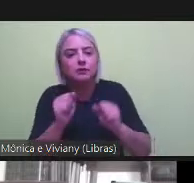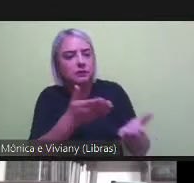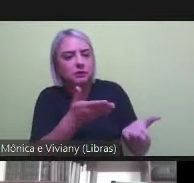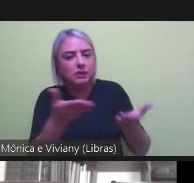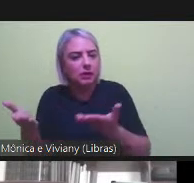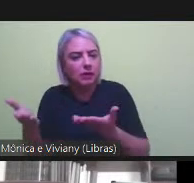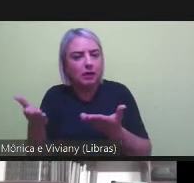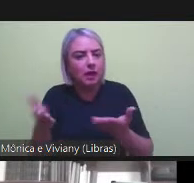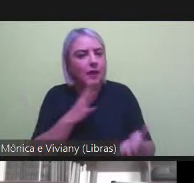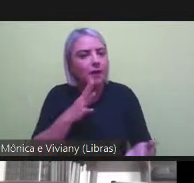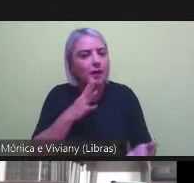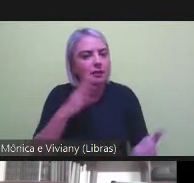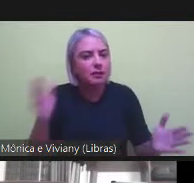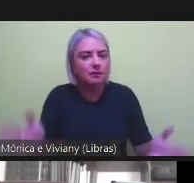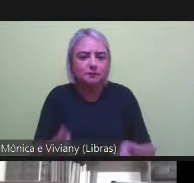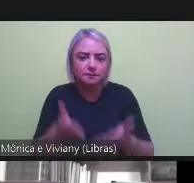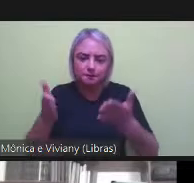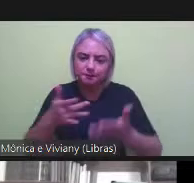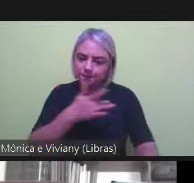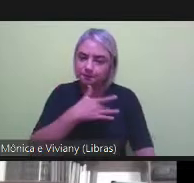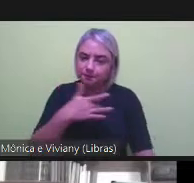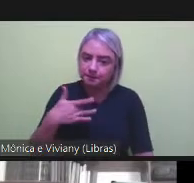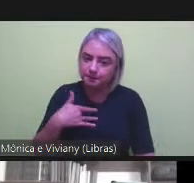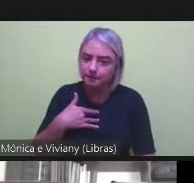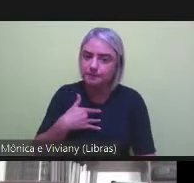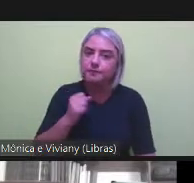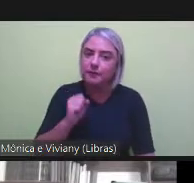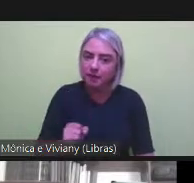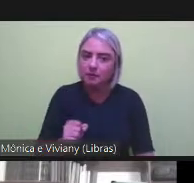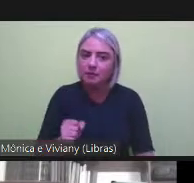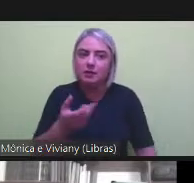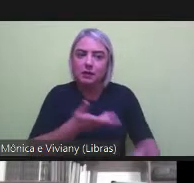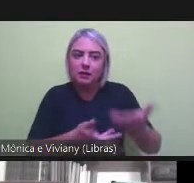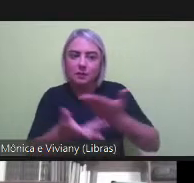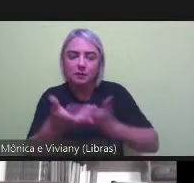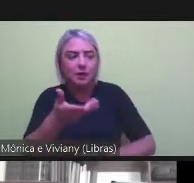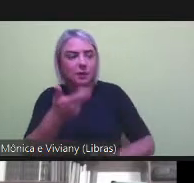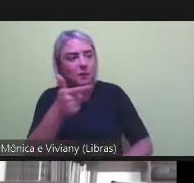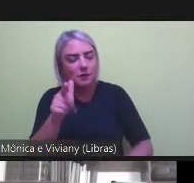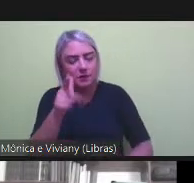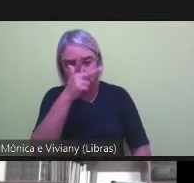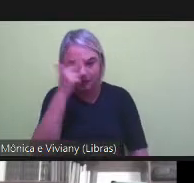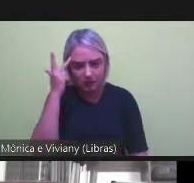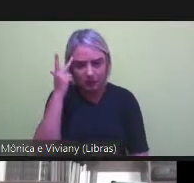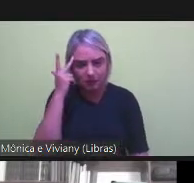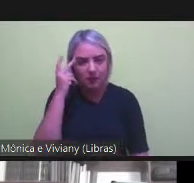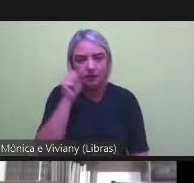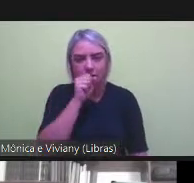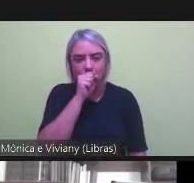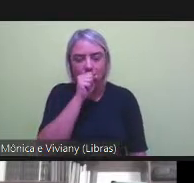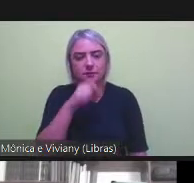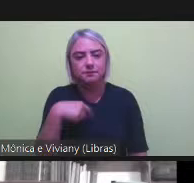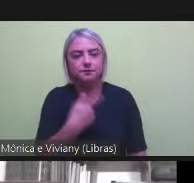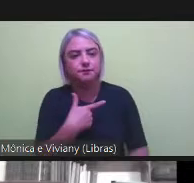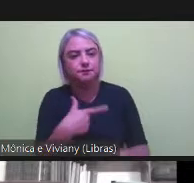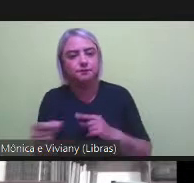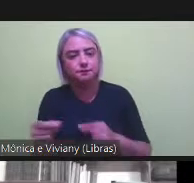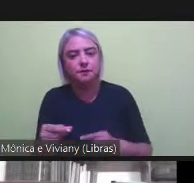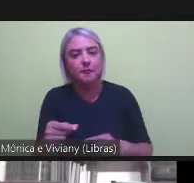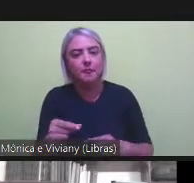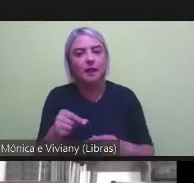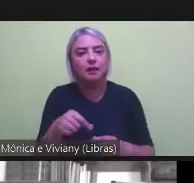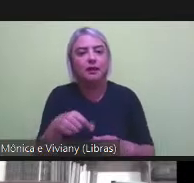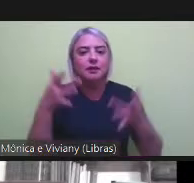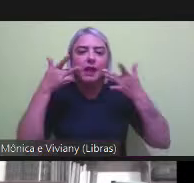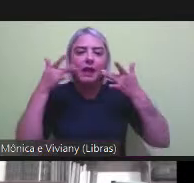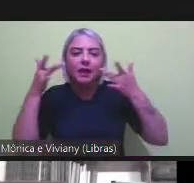other activities of healthcare, of health promotion and healthy living. And another aspect, we went to the streets and we